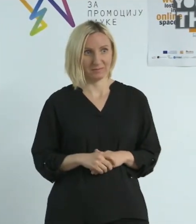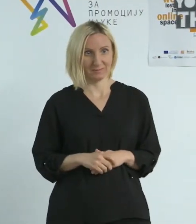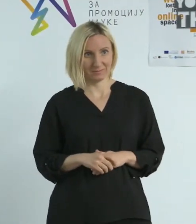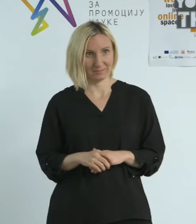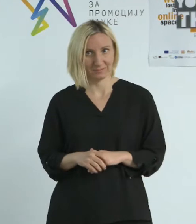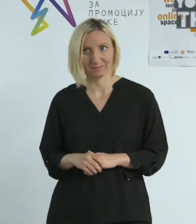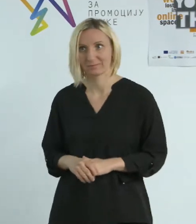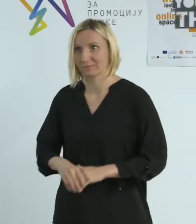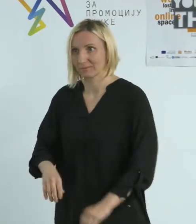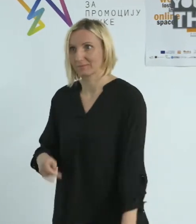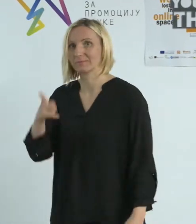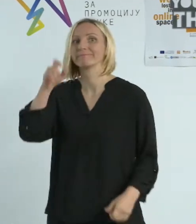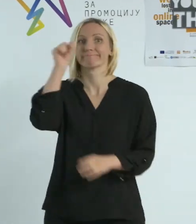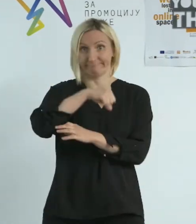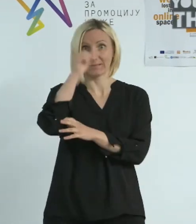Yes. Yeah.